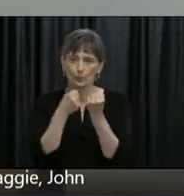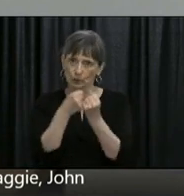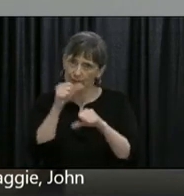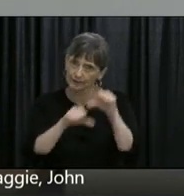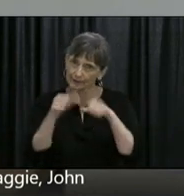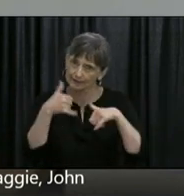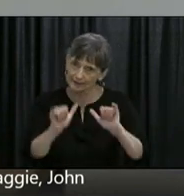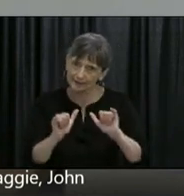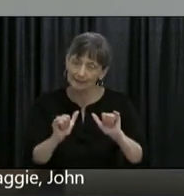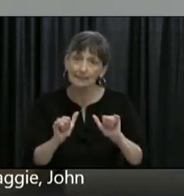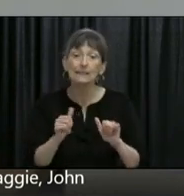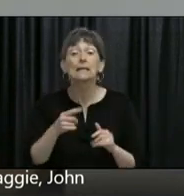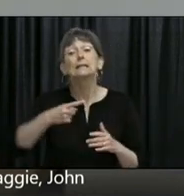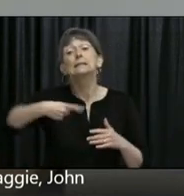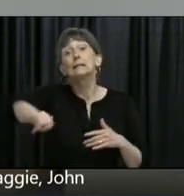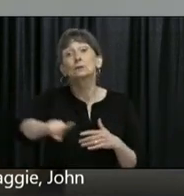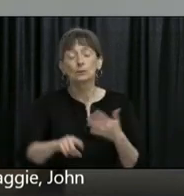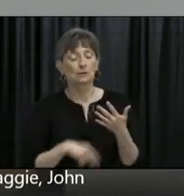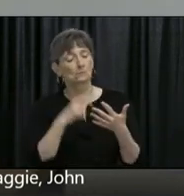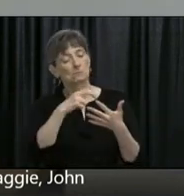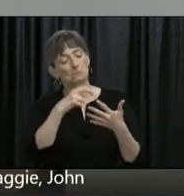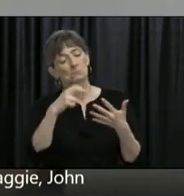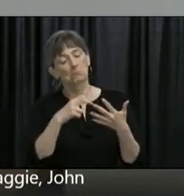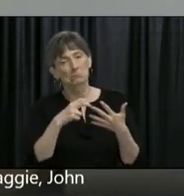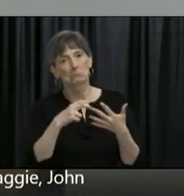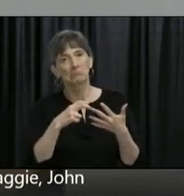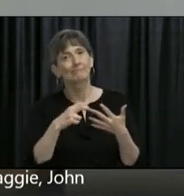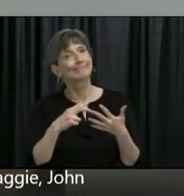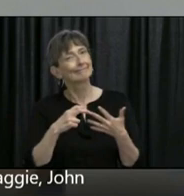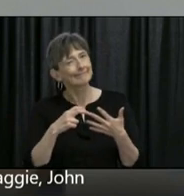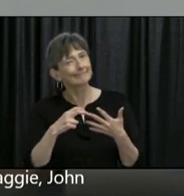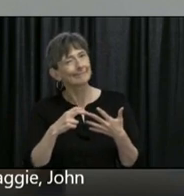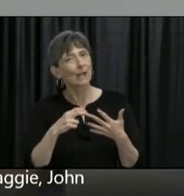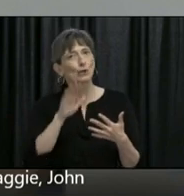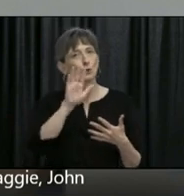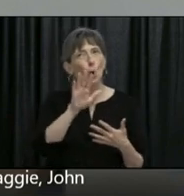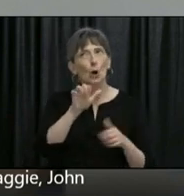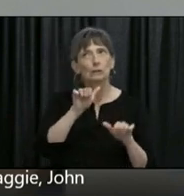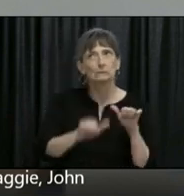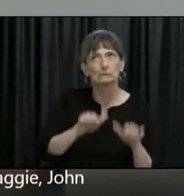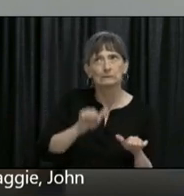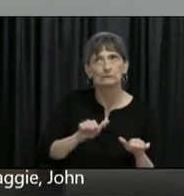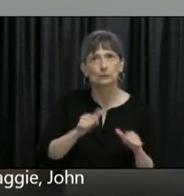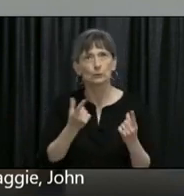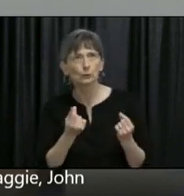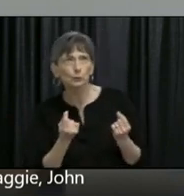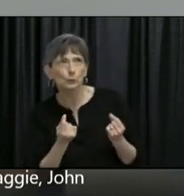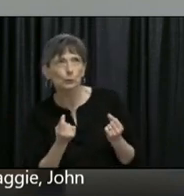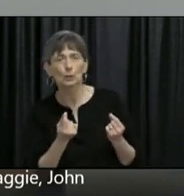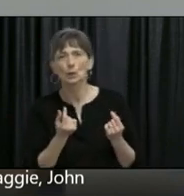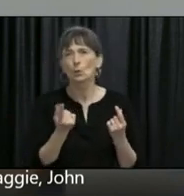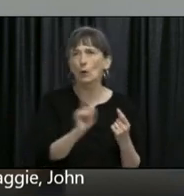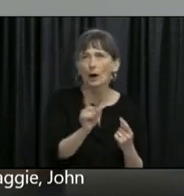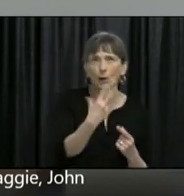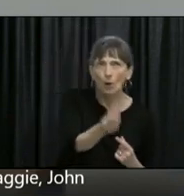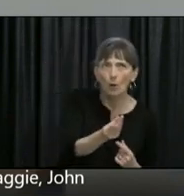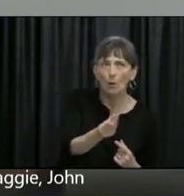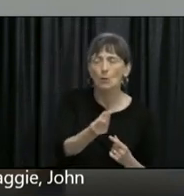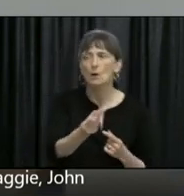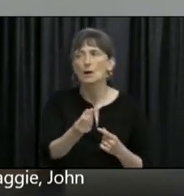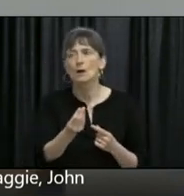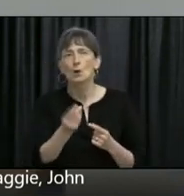we open up even more, that element of personal discretion and personal responsibility will continue